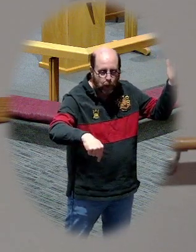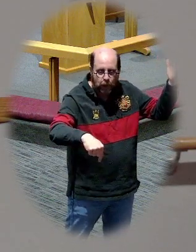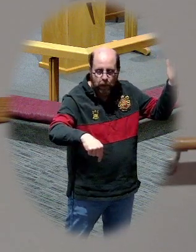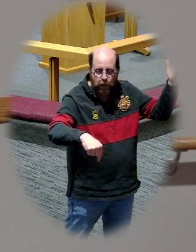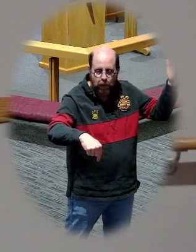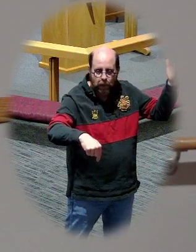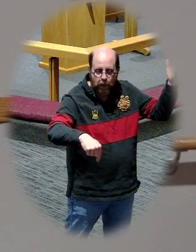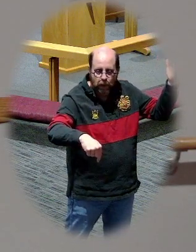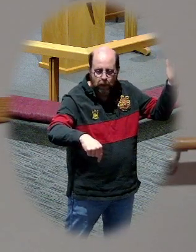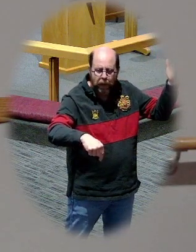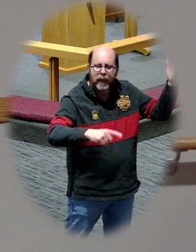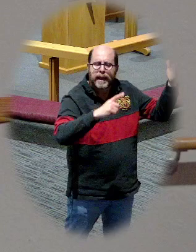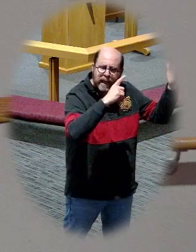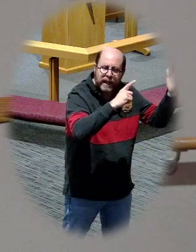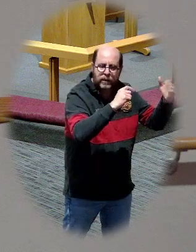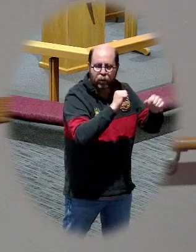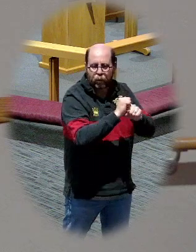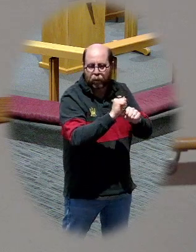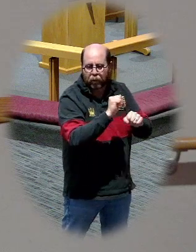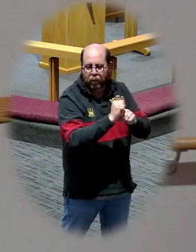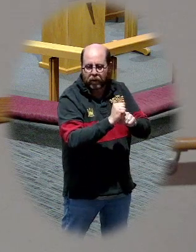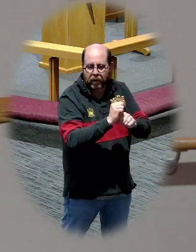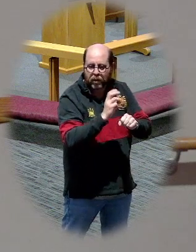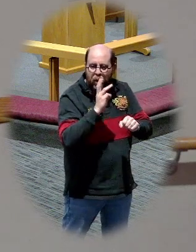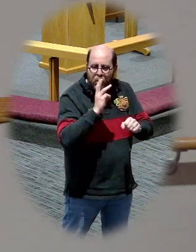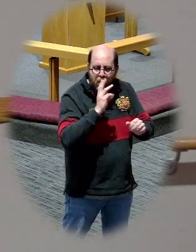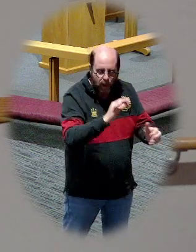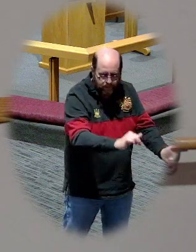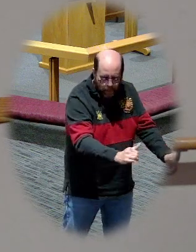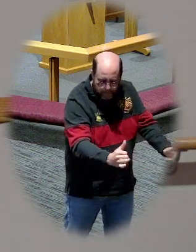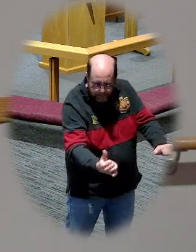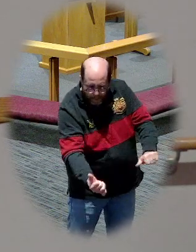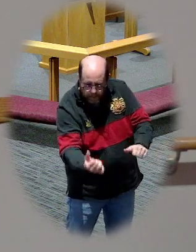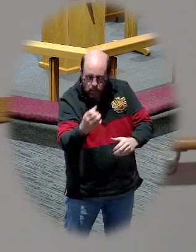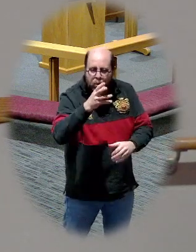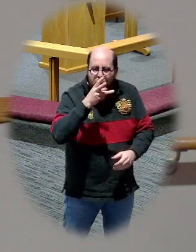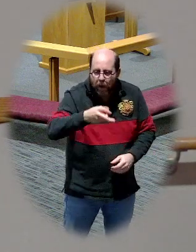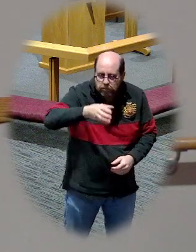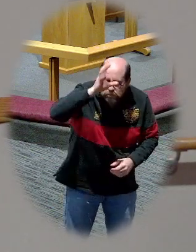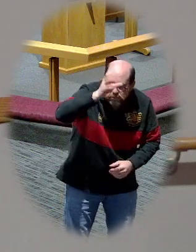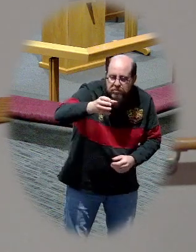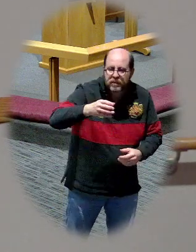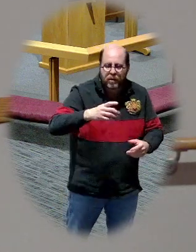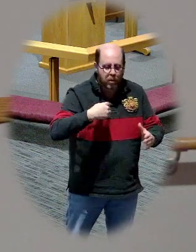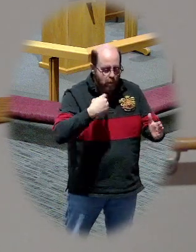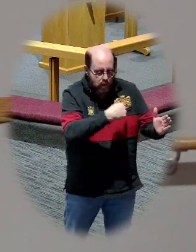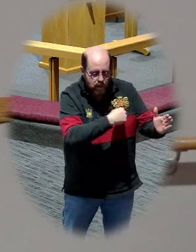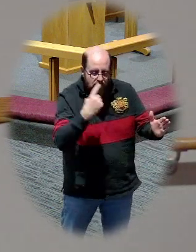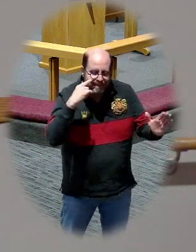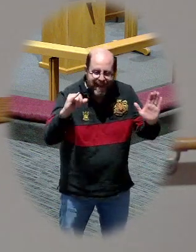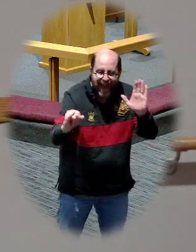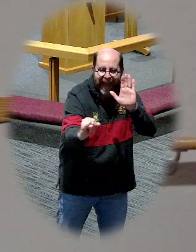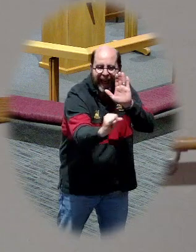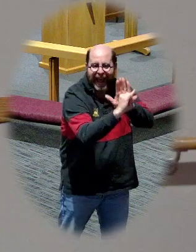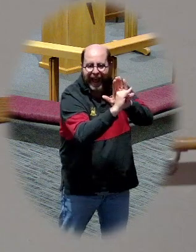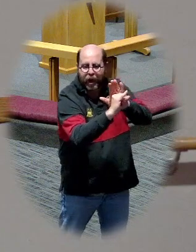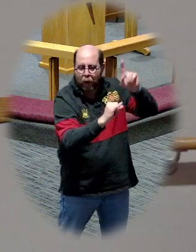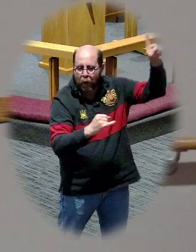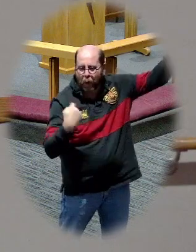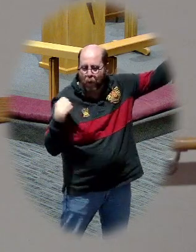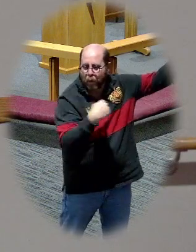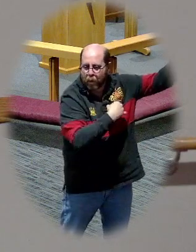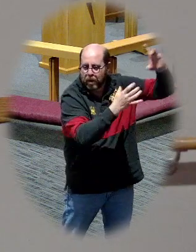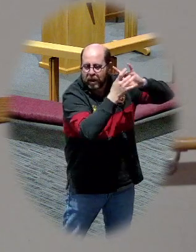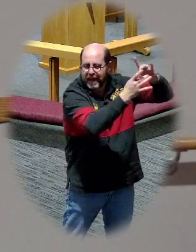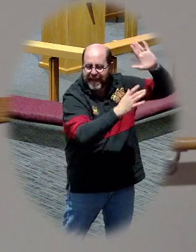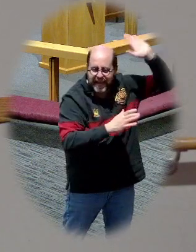He's the one at work in the water of our baptism as we are reminded of our identity as the children of